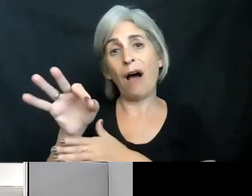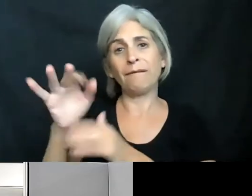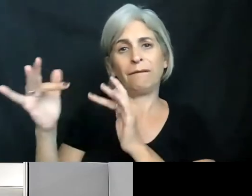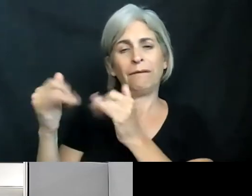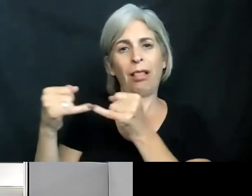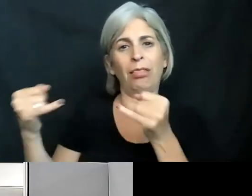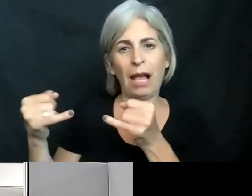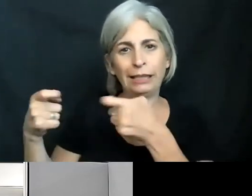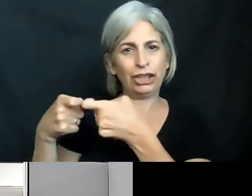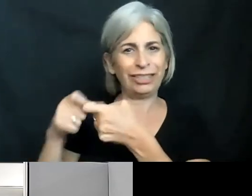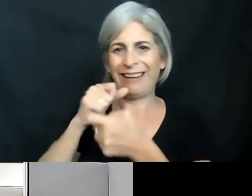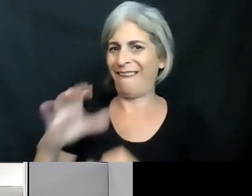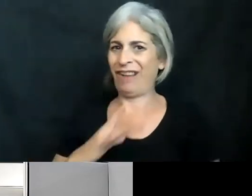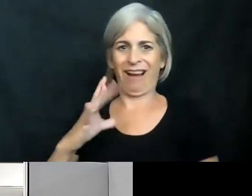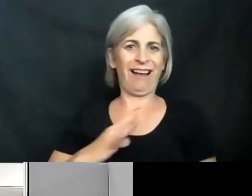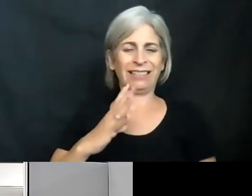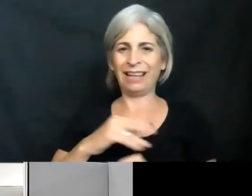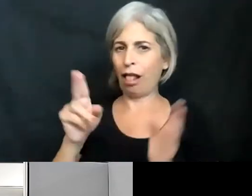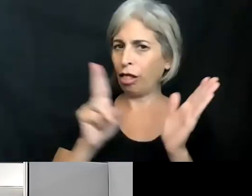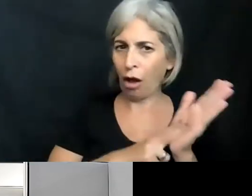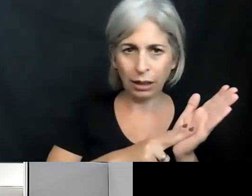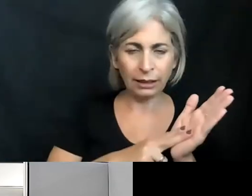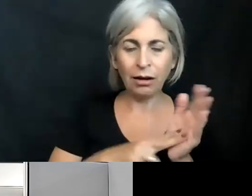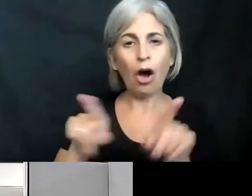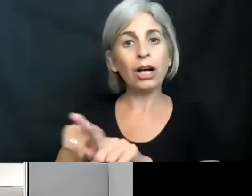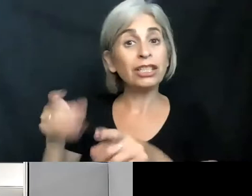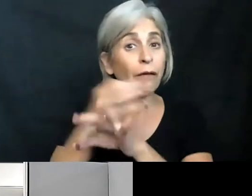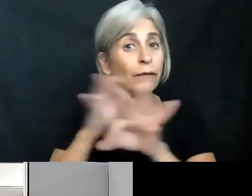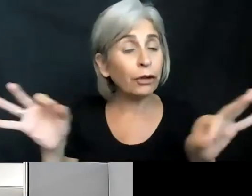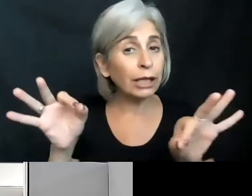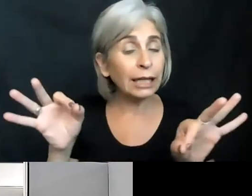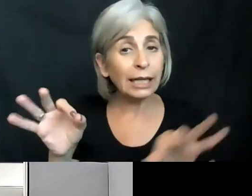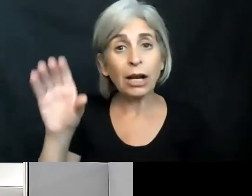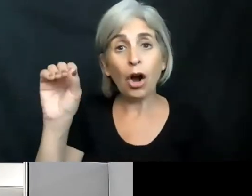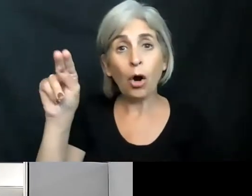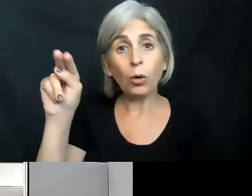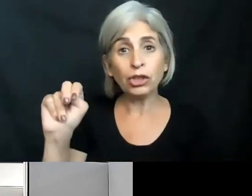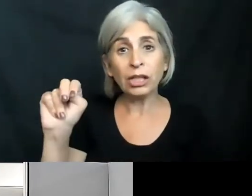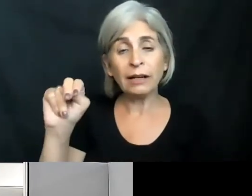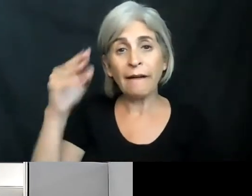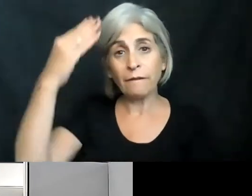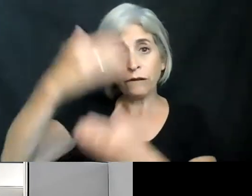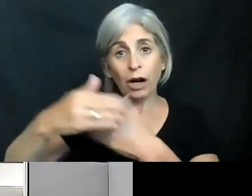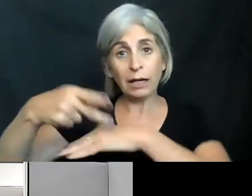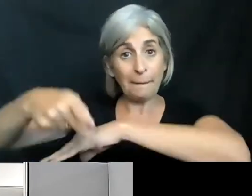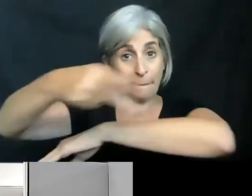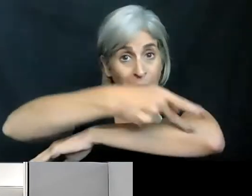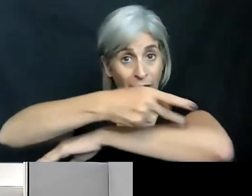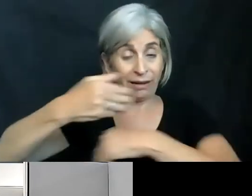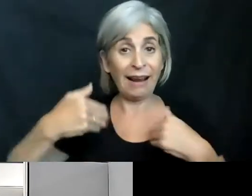don't have any fancy login or anything. And they're also free. We have one at Oceanfront Park and at